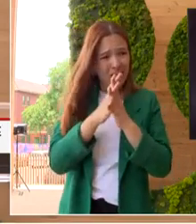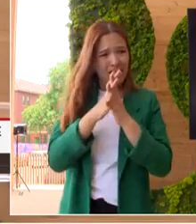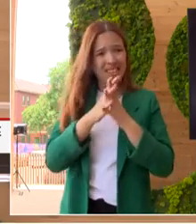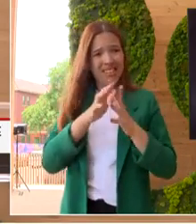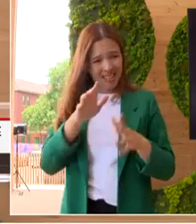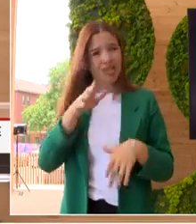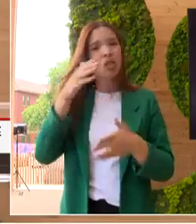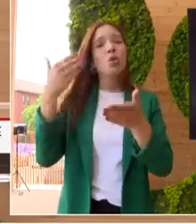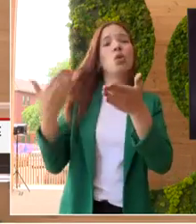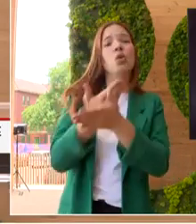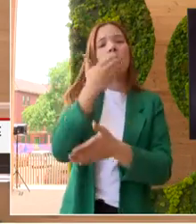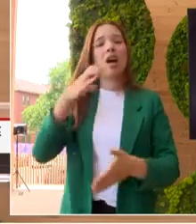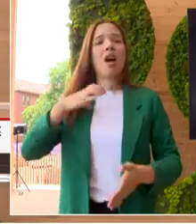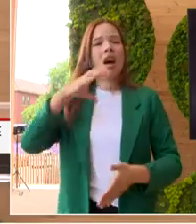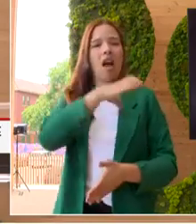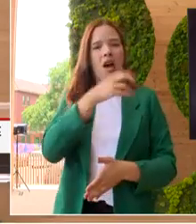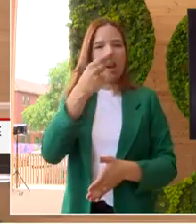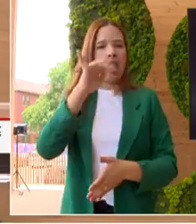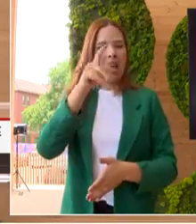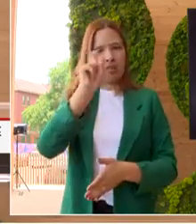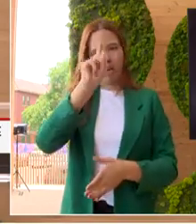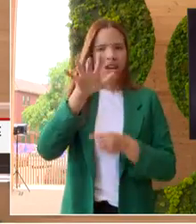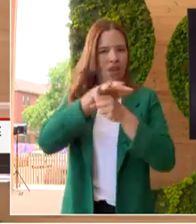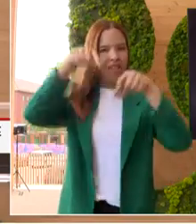right here